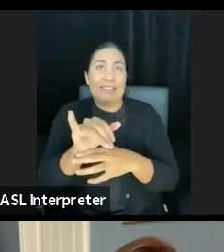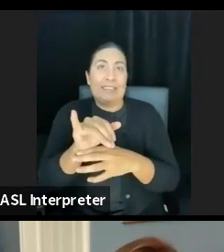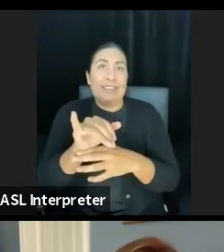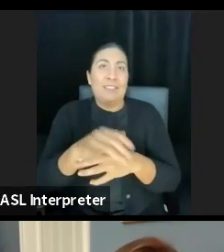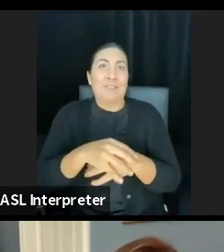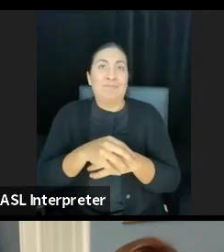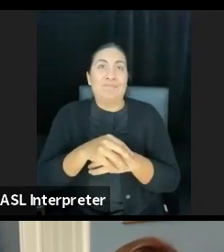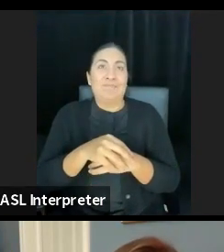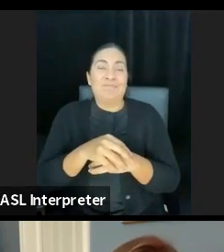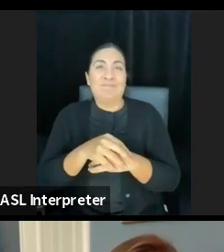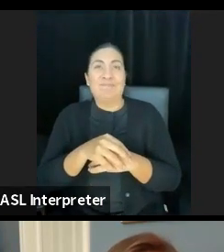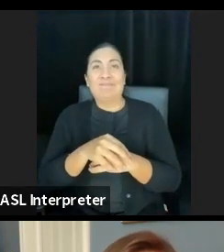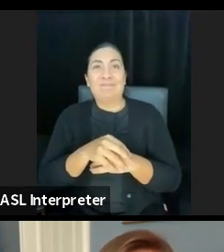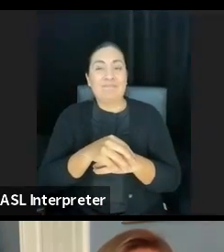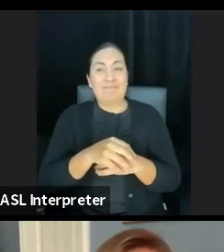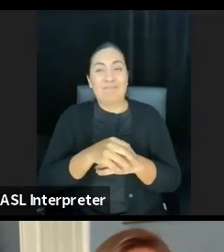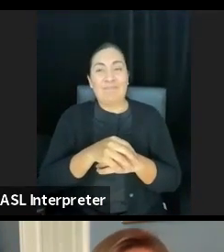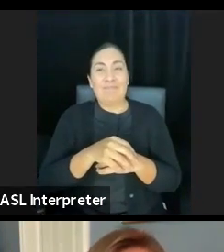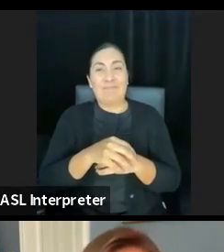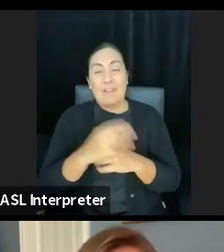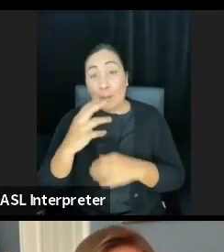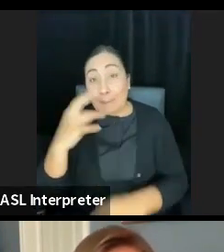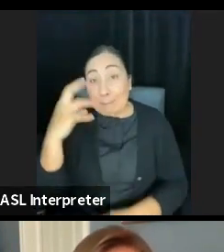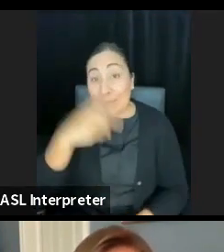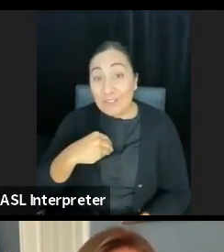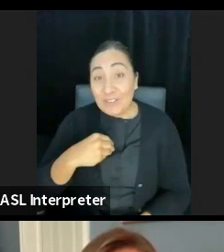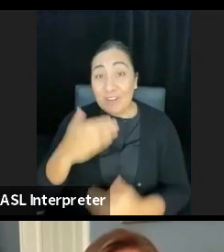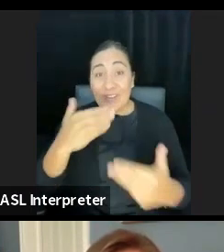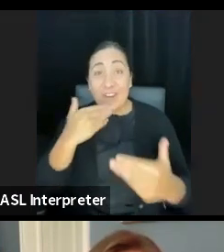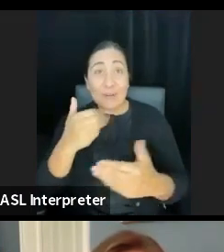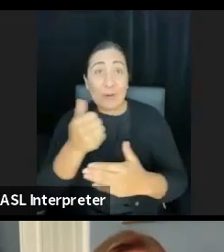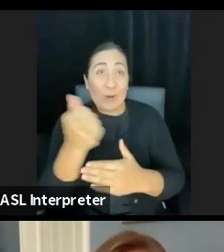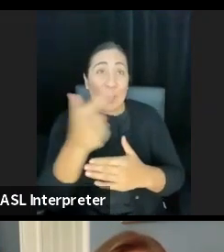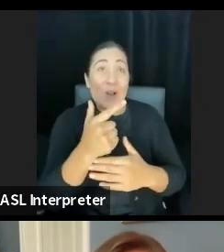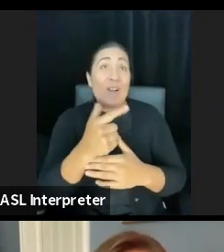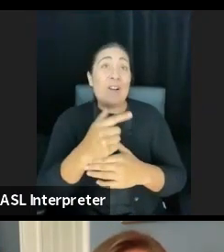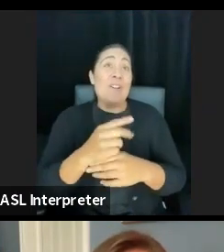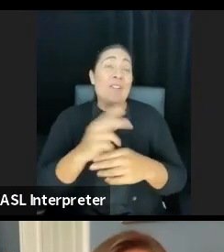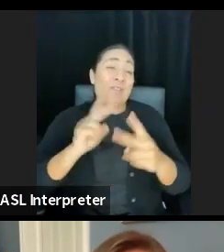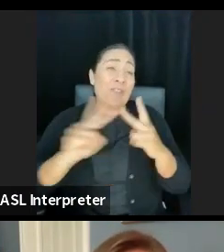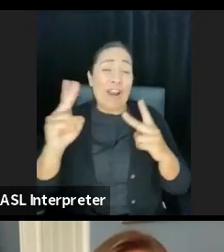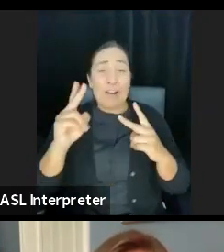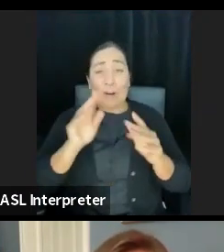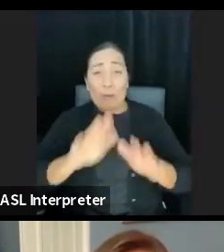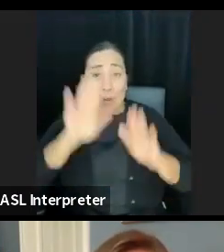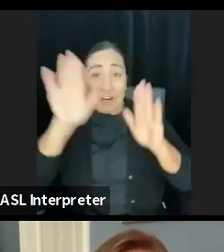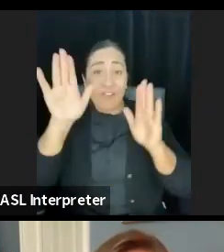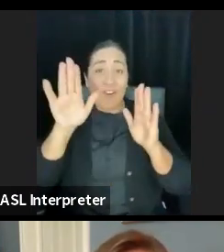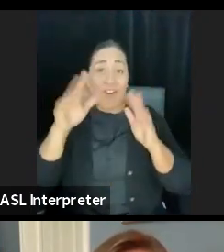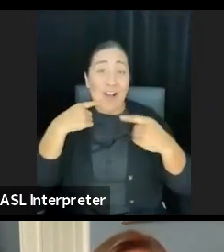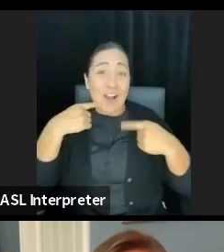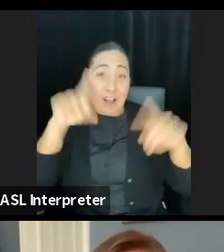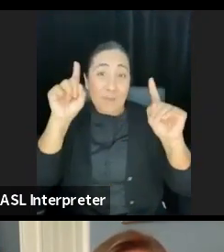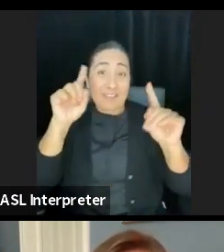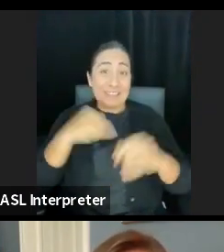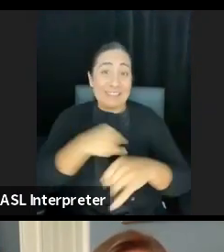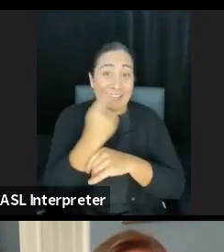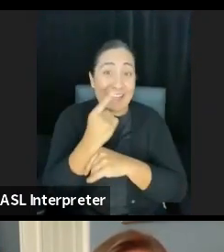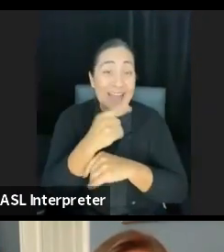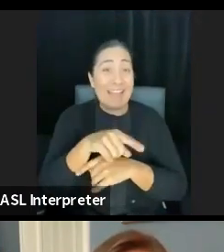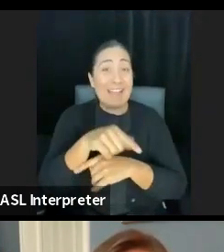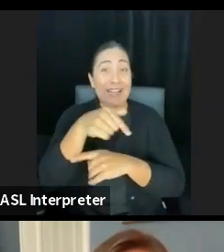Beautiful. Thank you all. Some really wonderful and deep accomplishments today, from the quinoa to the shower, to